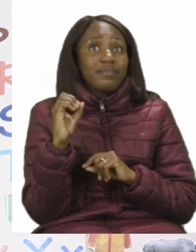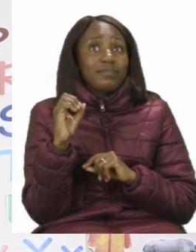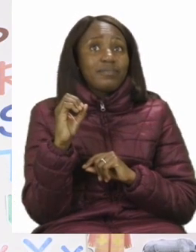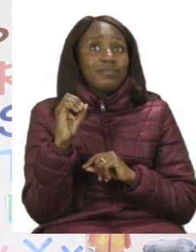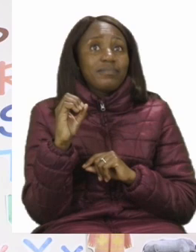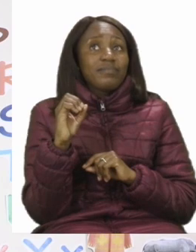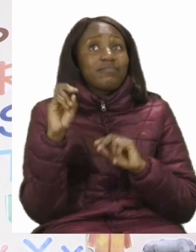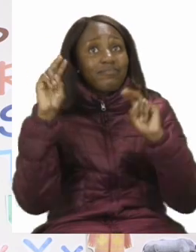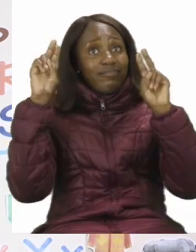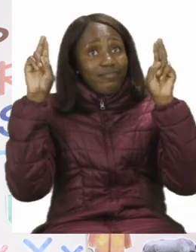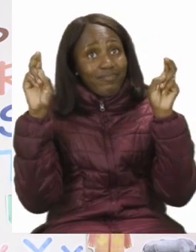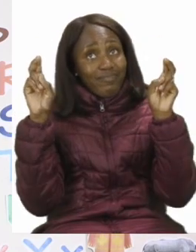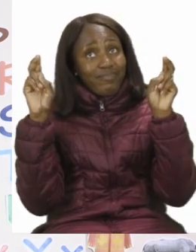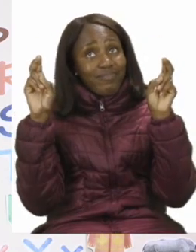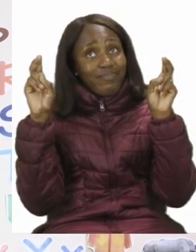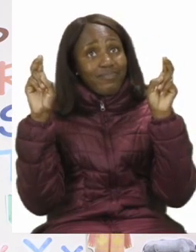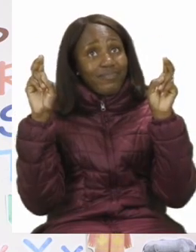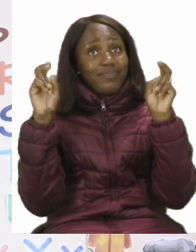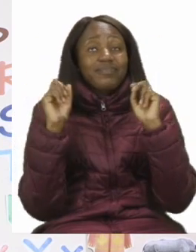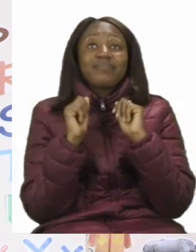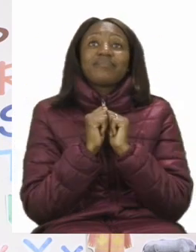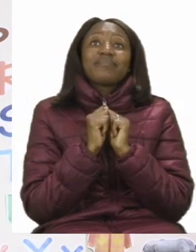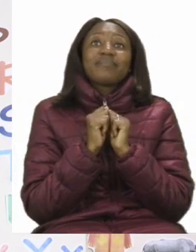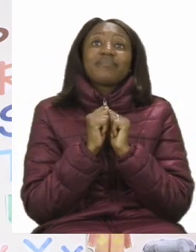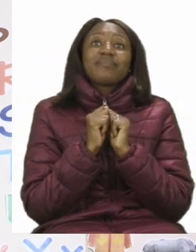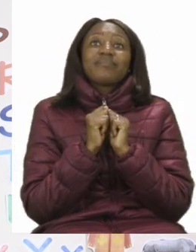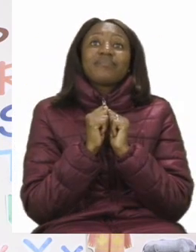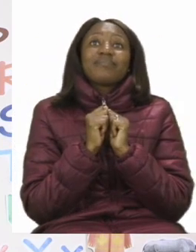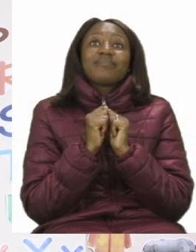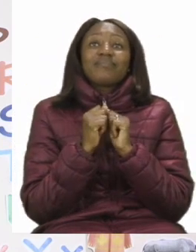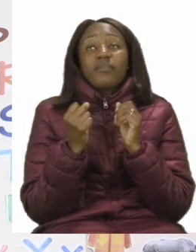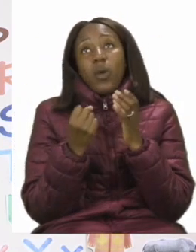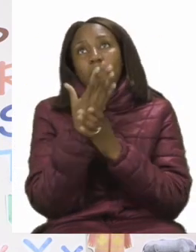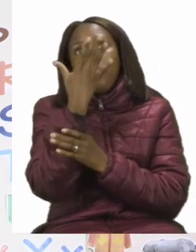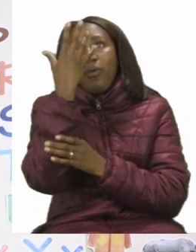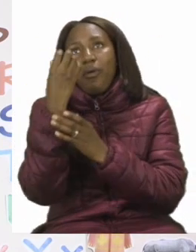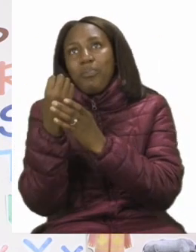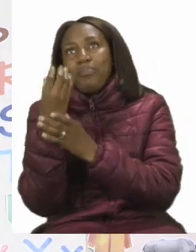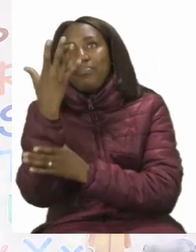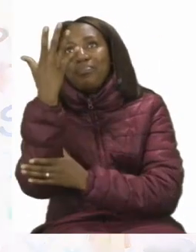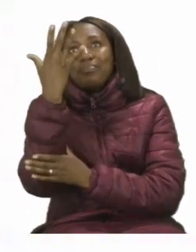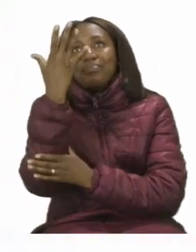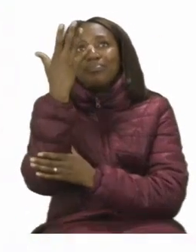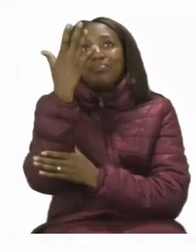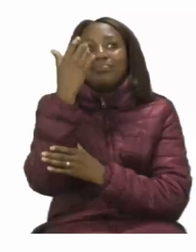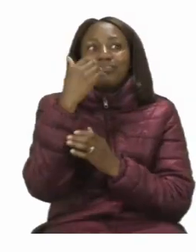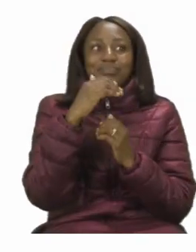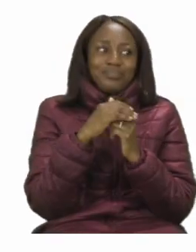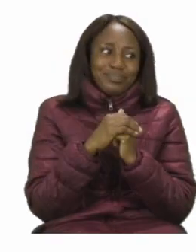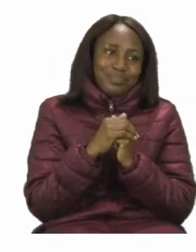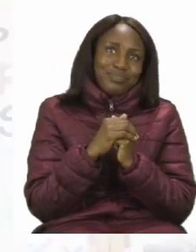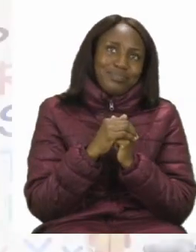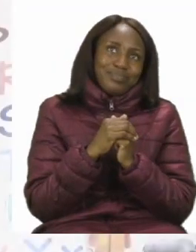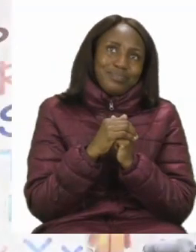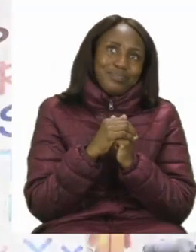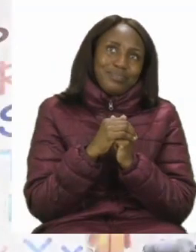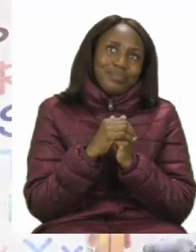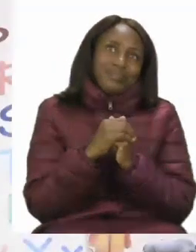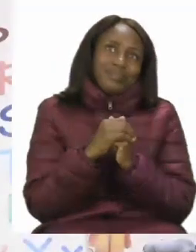Our theme for this week is plants and growth.